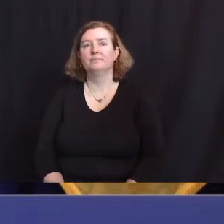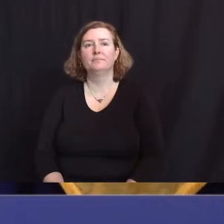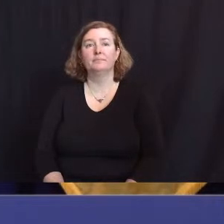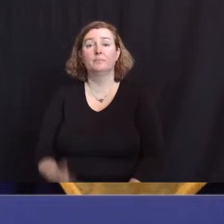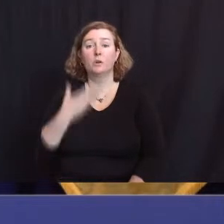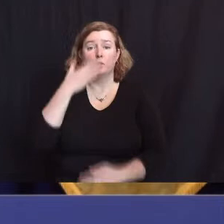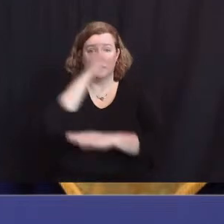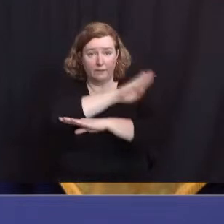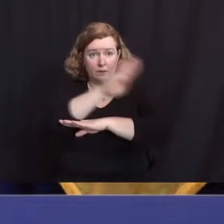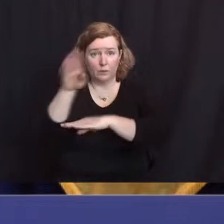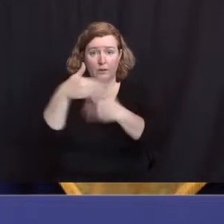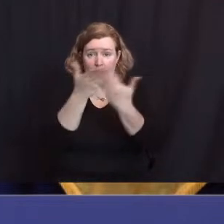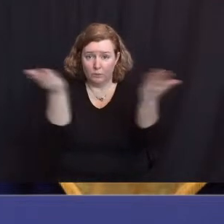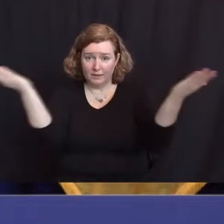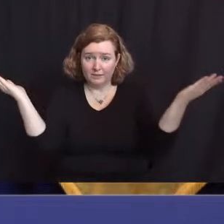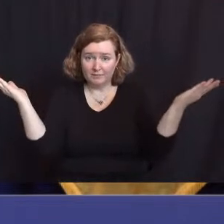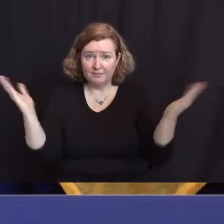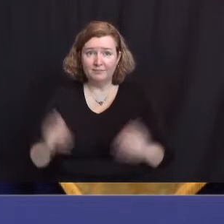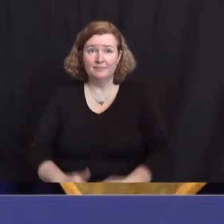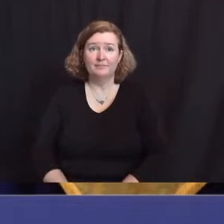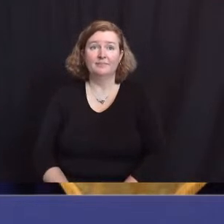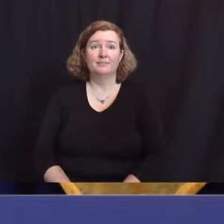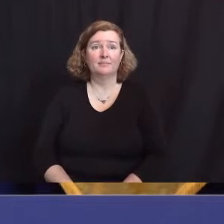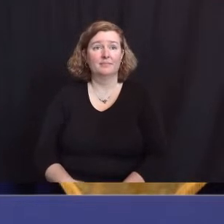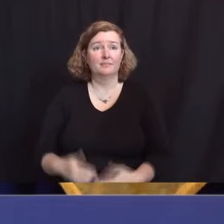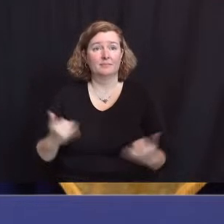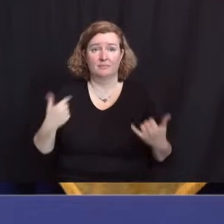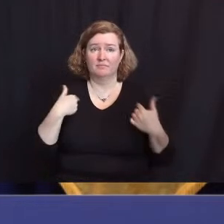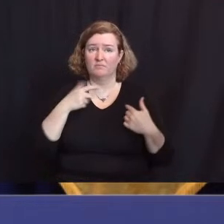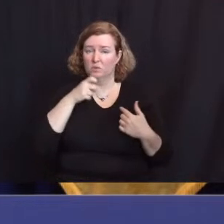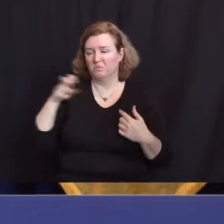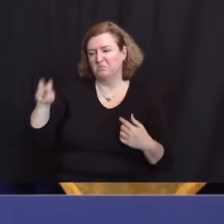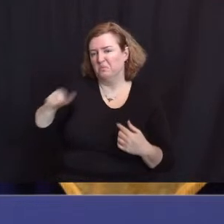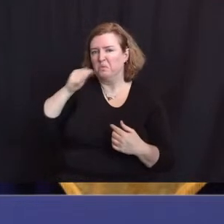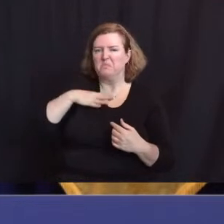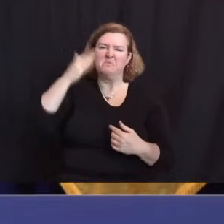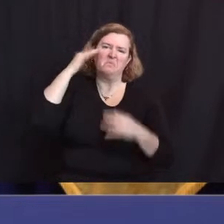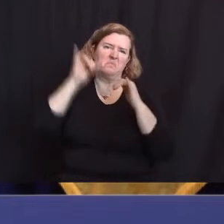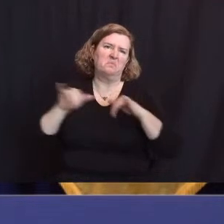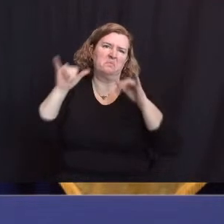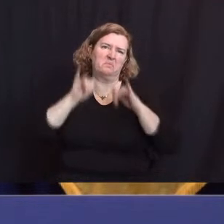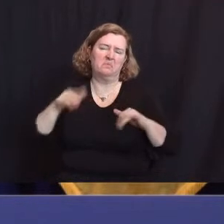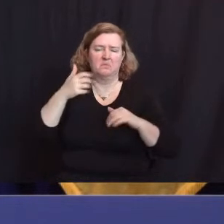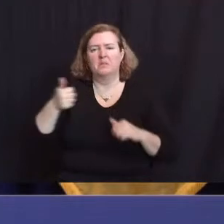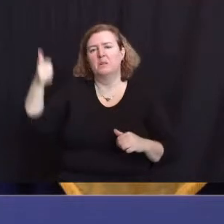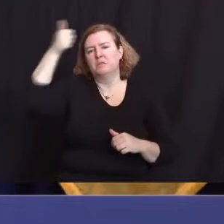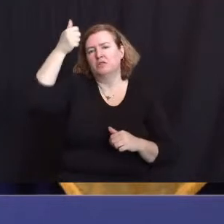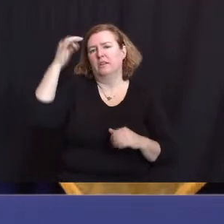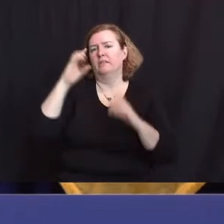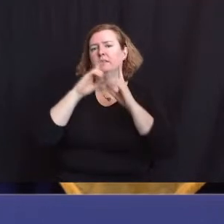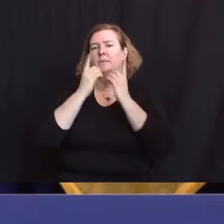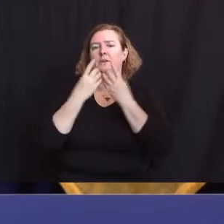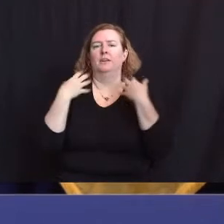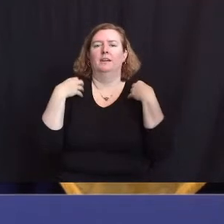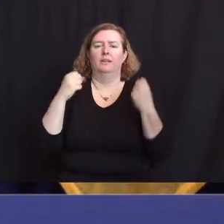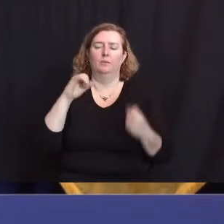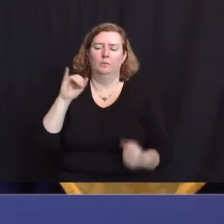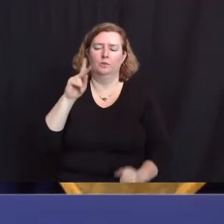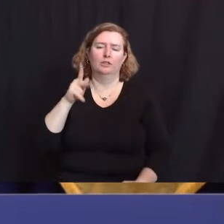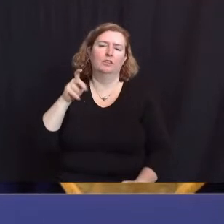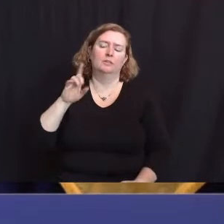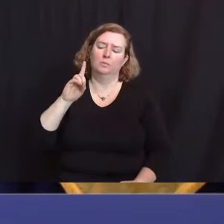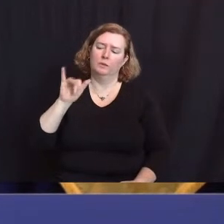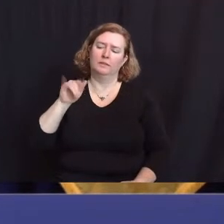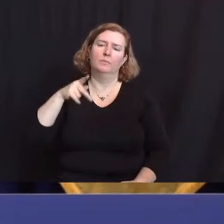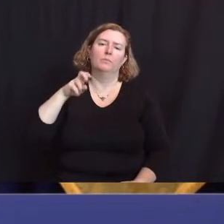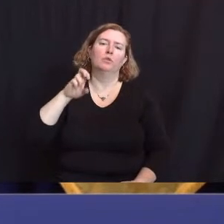Good afternoon, everyone. With me is the woman to my right who needs no introduction, the Commissioner of the Department of Health, Judy Persichilli. To her